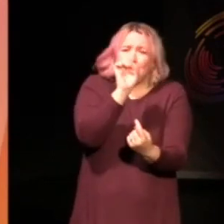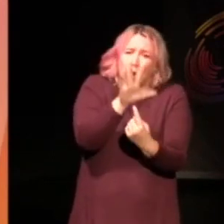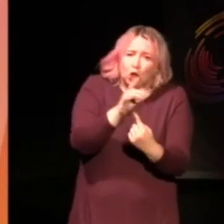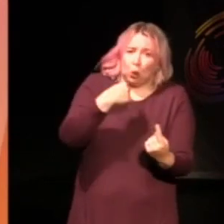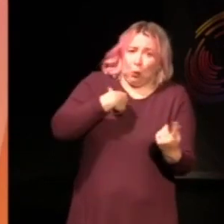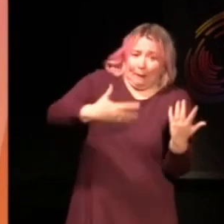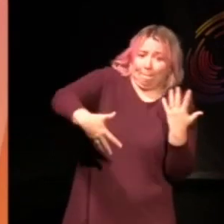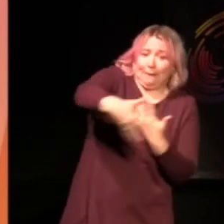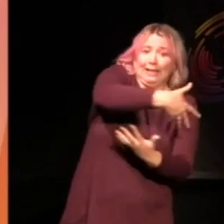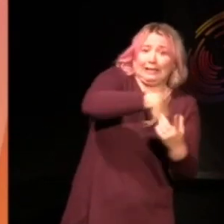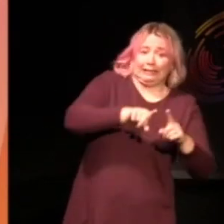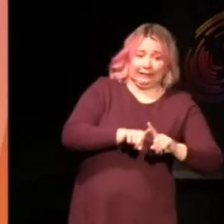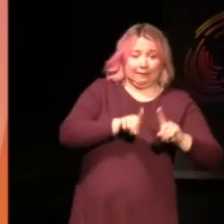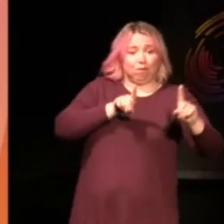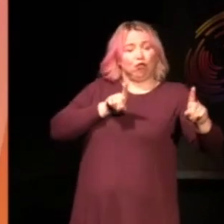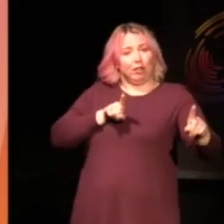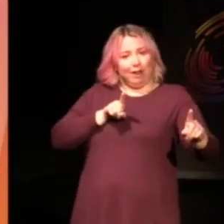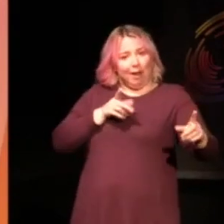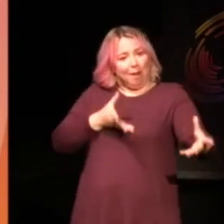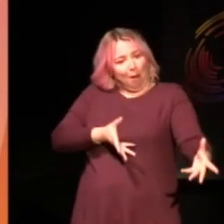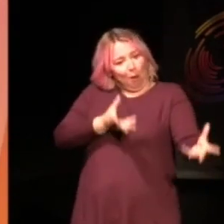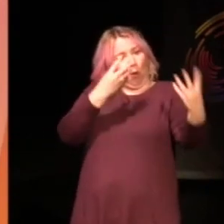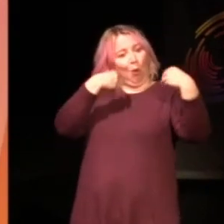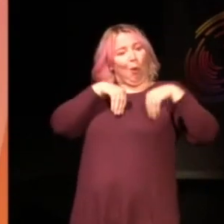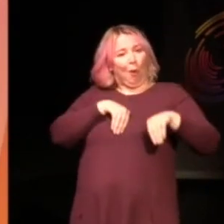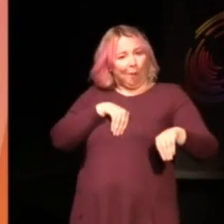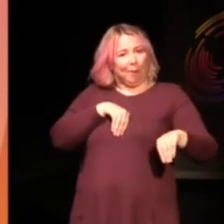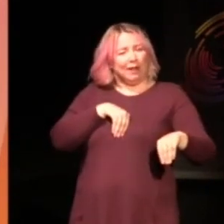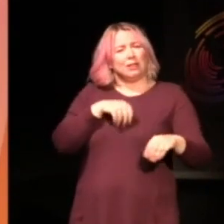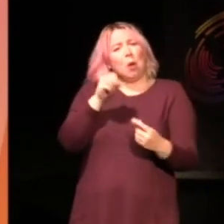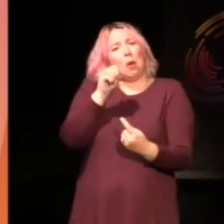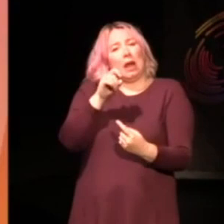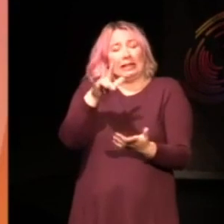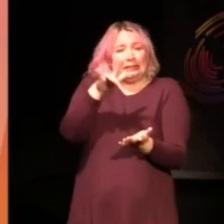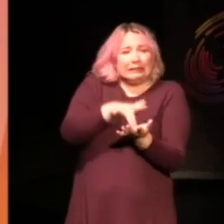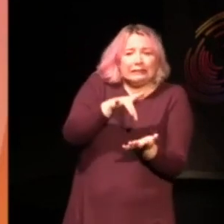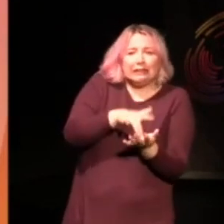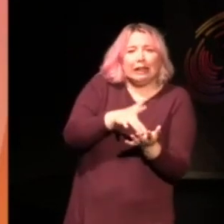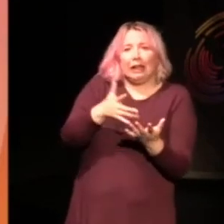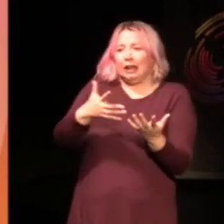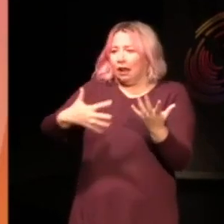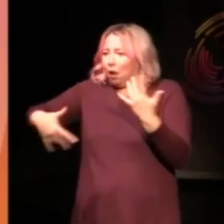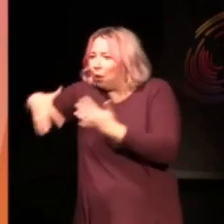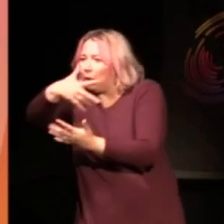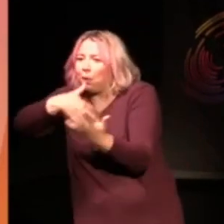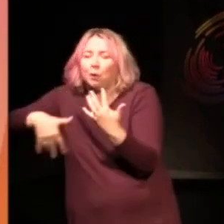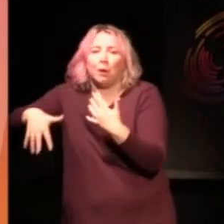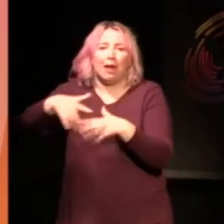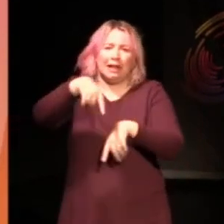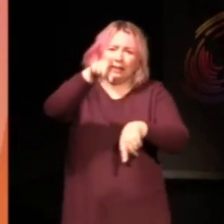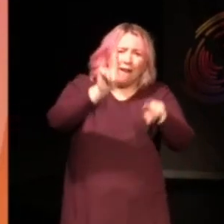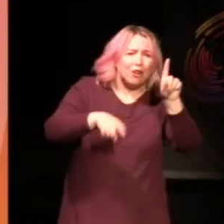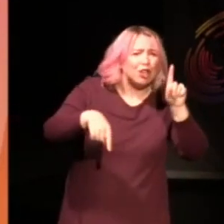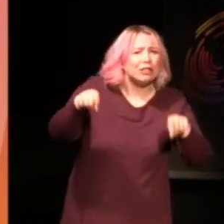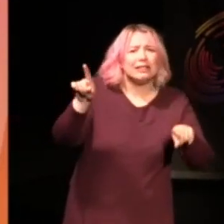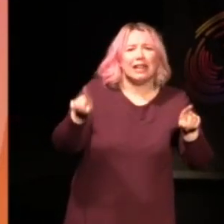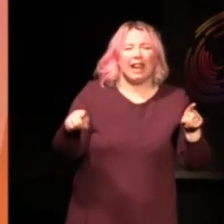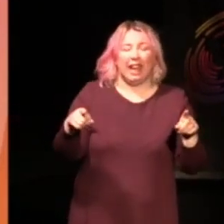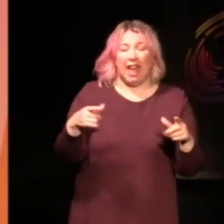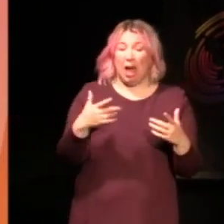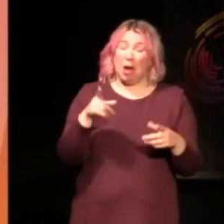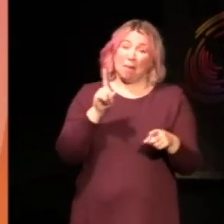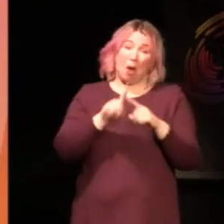something valuable in life. So these cosmopolitan encounters, which are belittled today, diversity, which is belittled